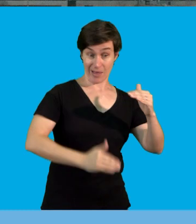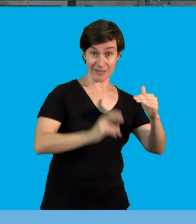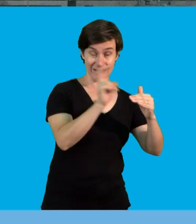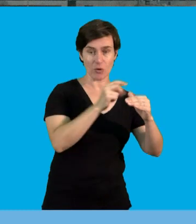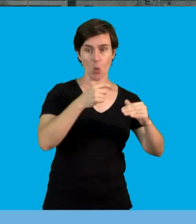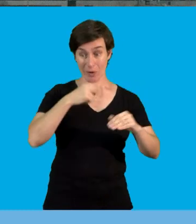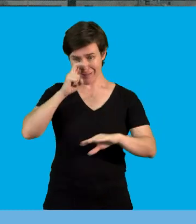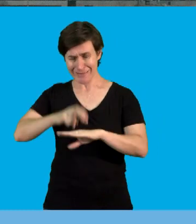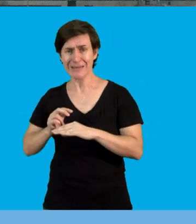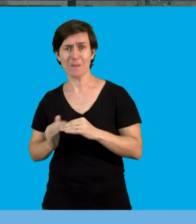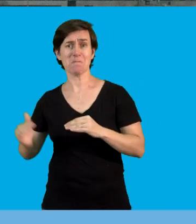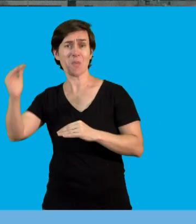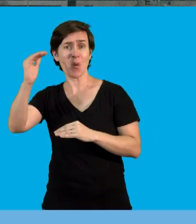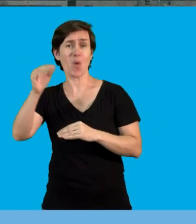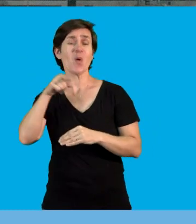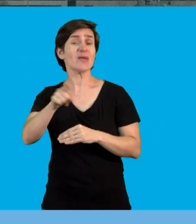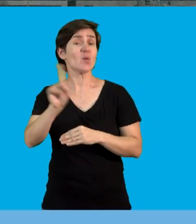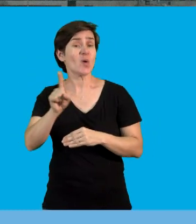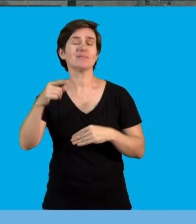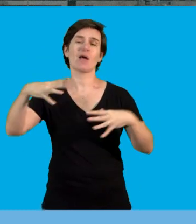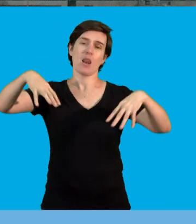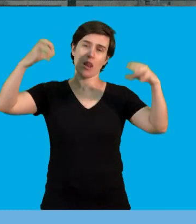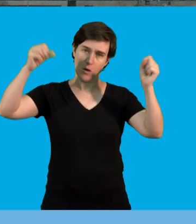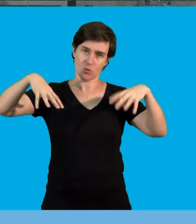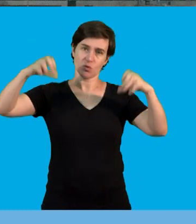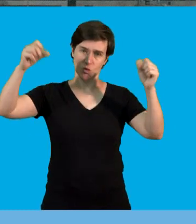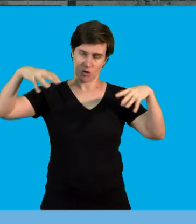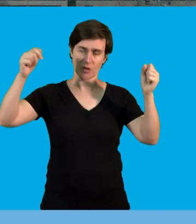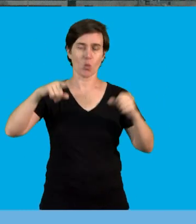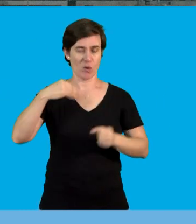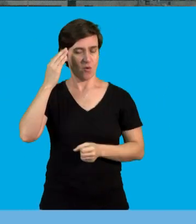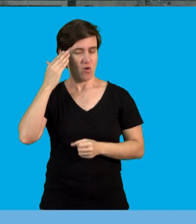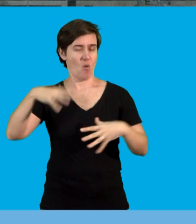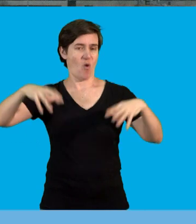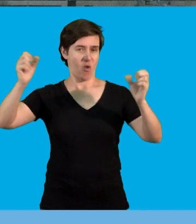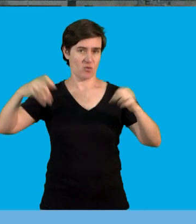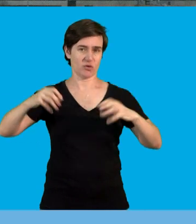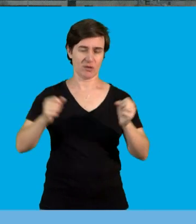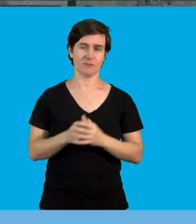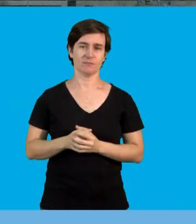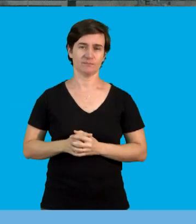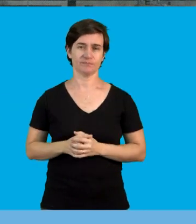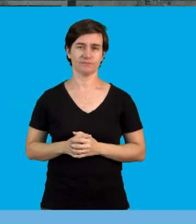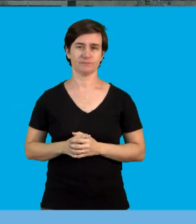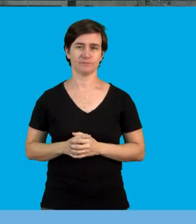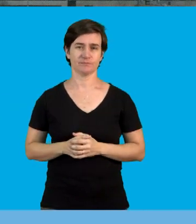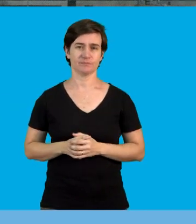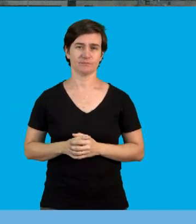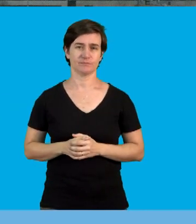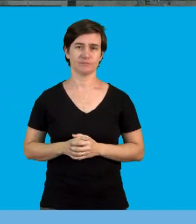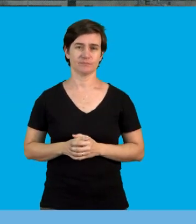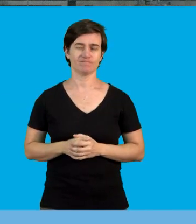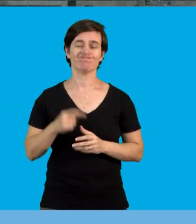we need, then load shedding, something what we know as load shedding, may be initiated. So,